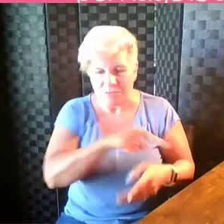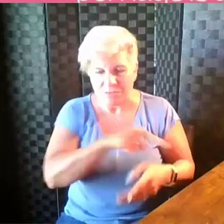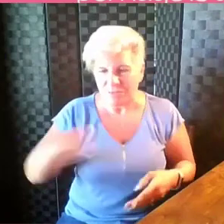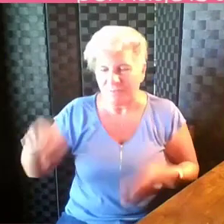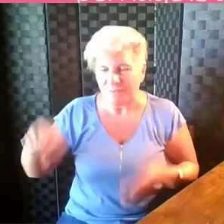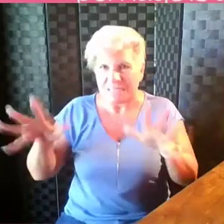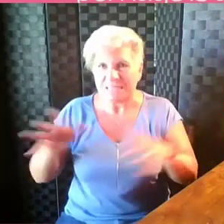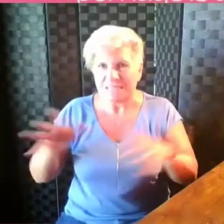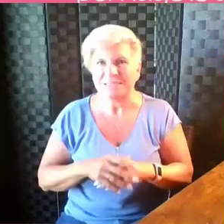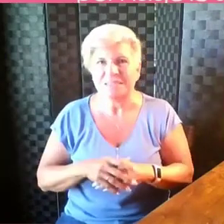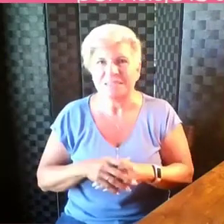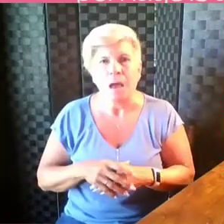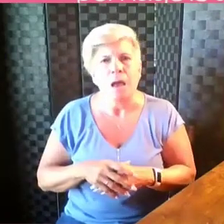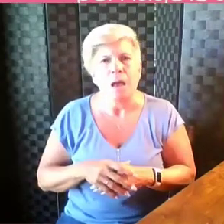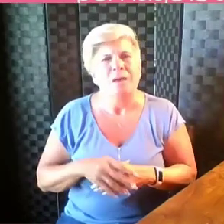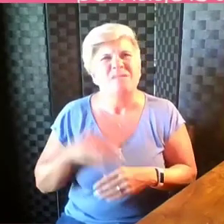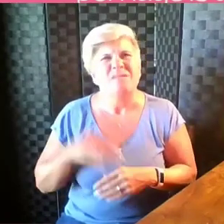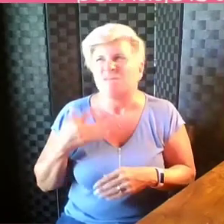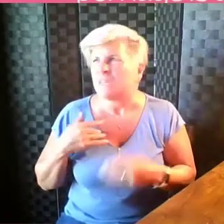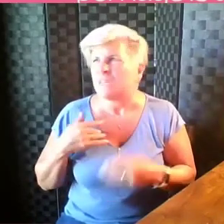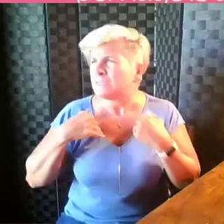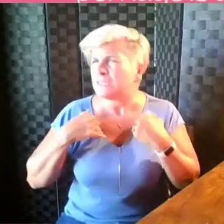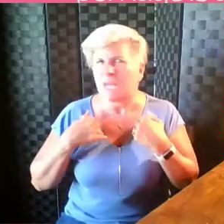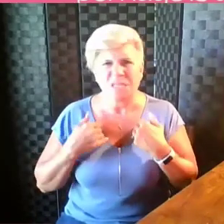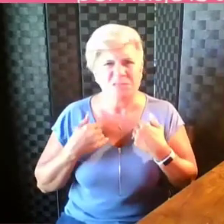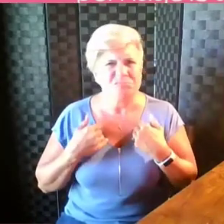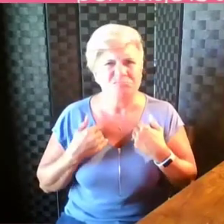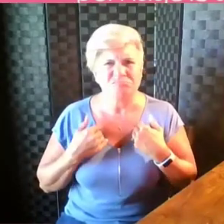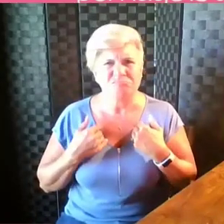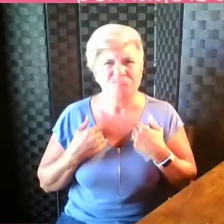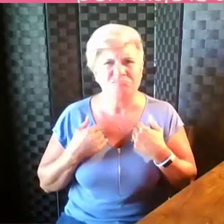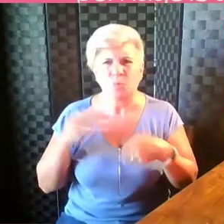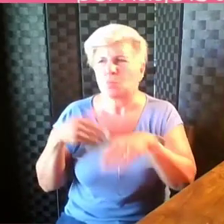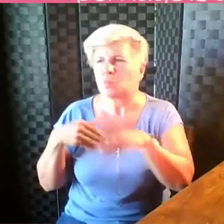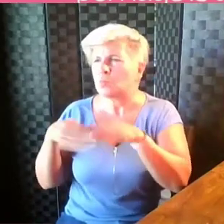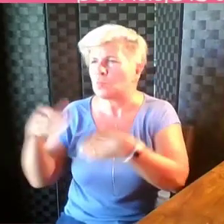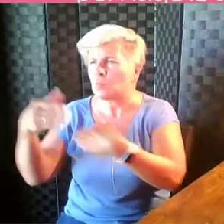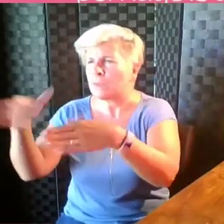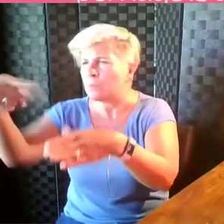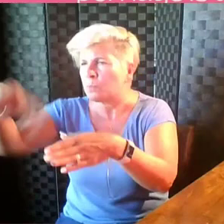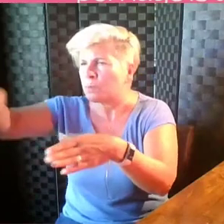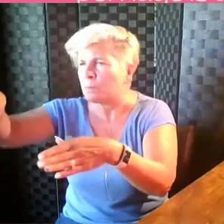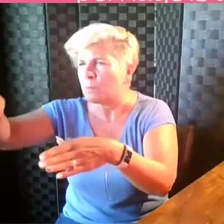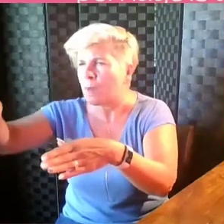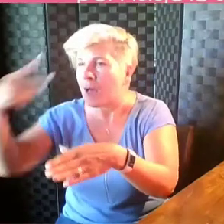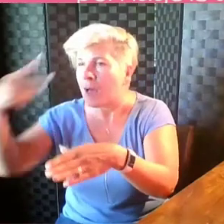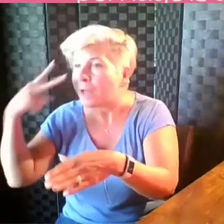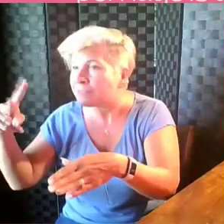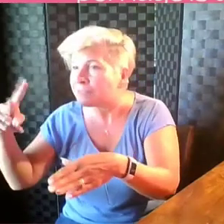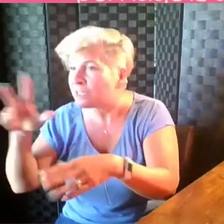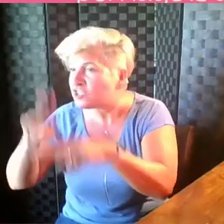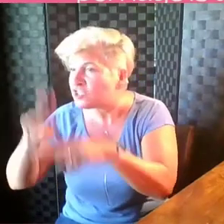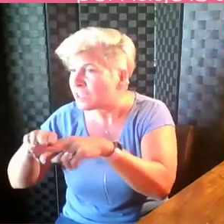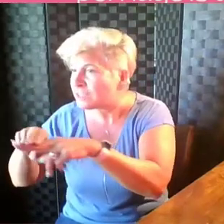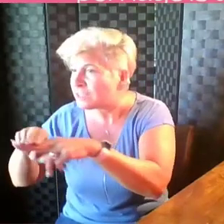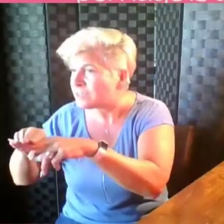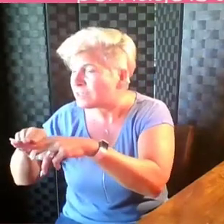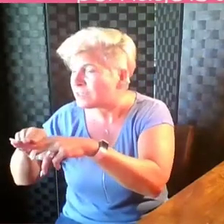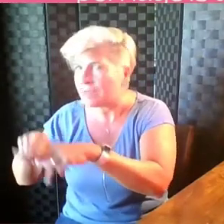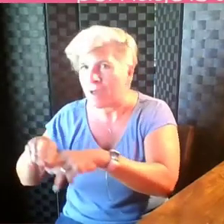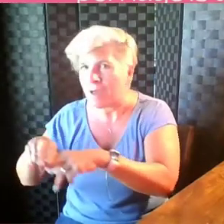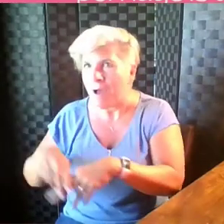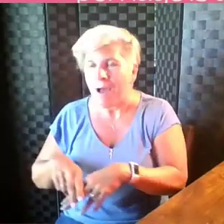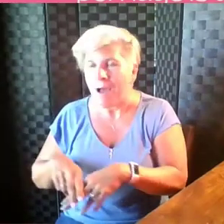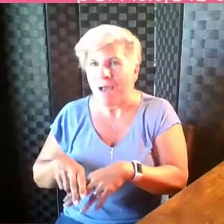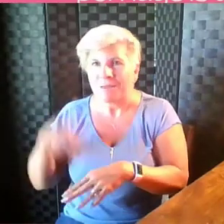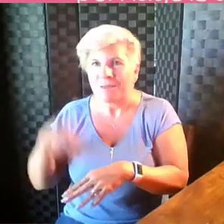a little tired. So she walked into the living room where she saw 3 chairs. Goldilocks sat in the first chair to rest her